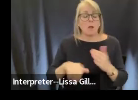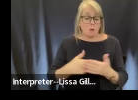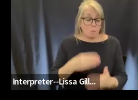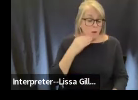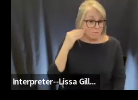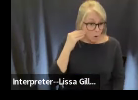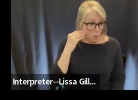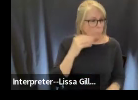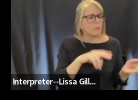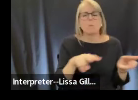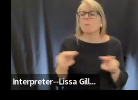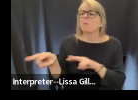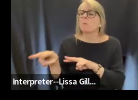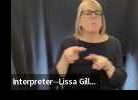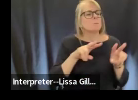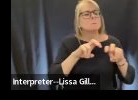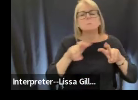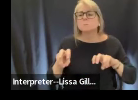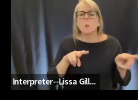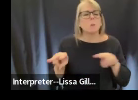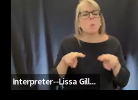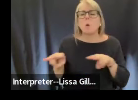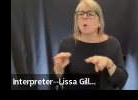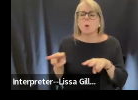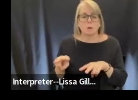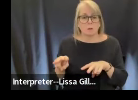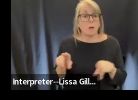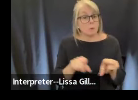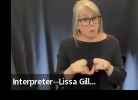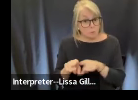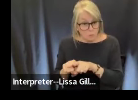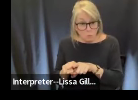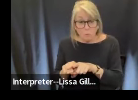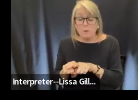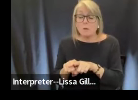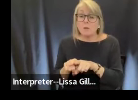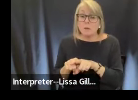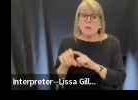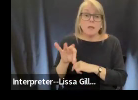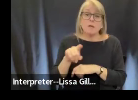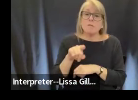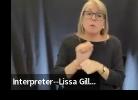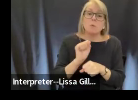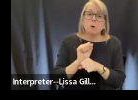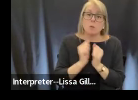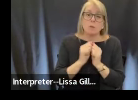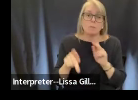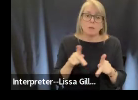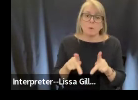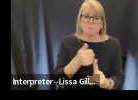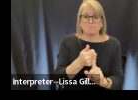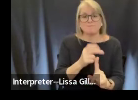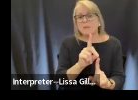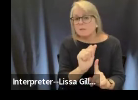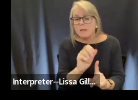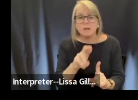right now when this is done, take a walk around and look for some of these things. But also those of you who work with those with disabilities or